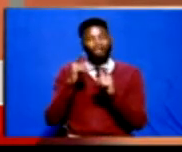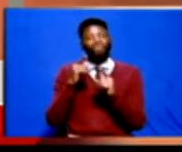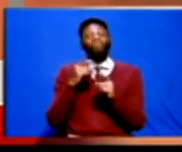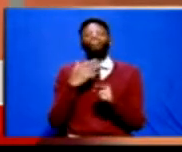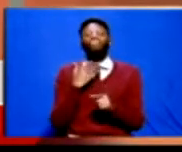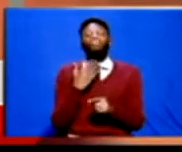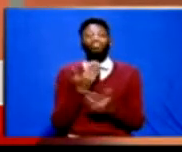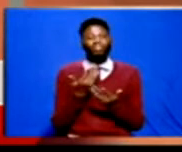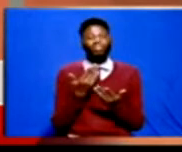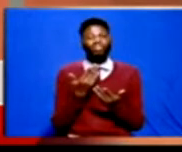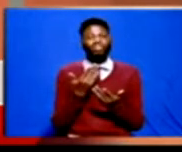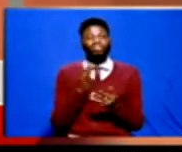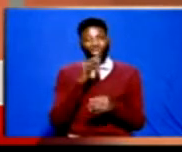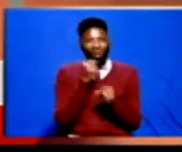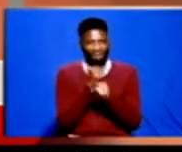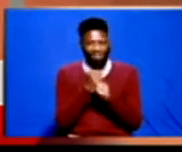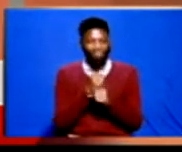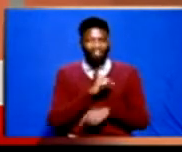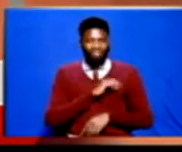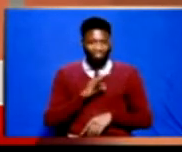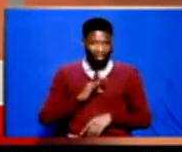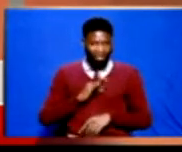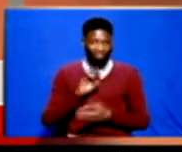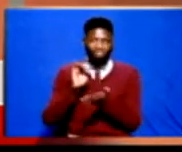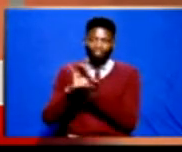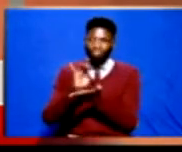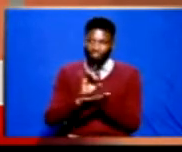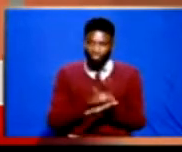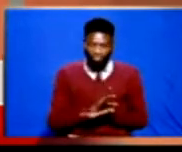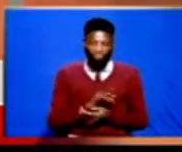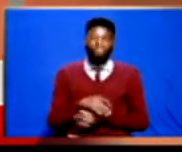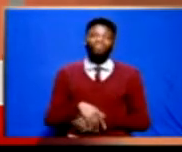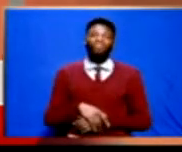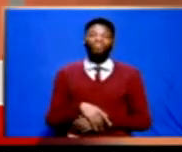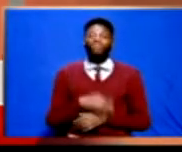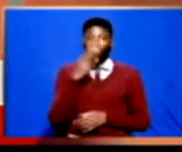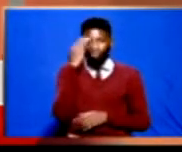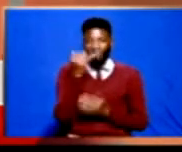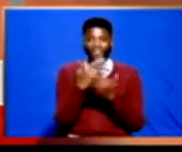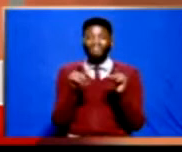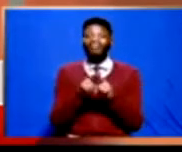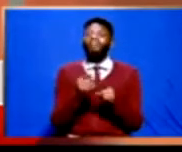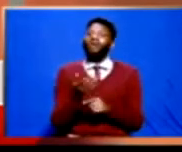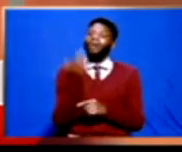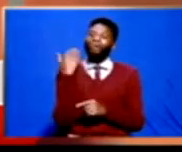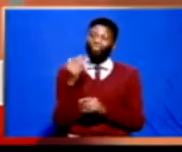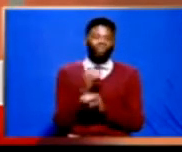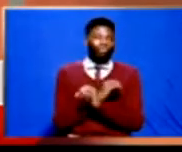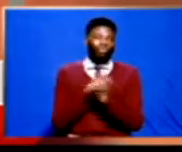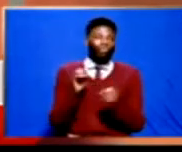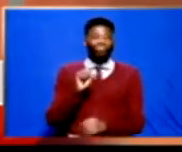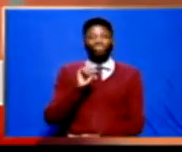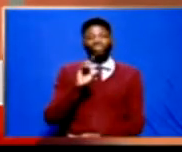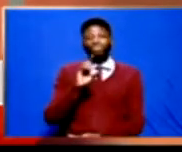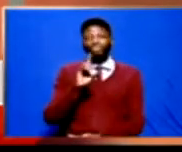significantly downsize its workforce because commodities are not what they used to be before. Soda ash, for example, which is being produced